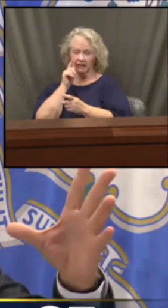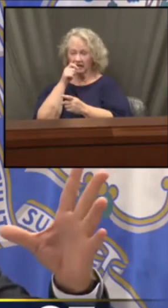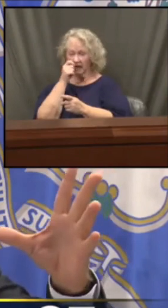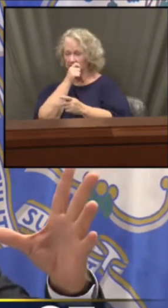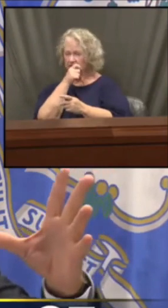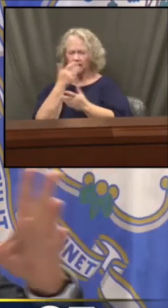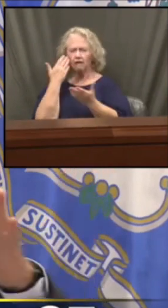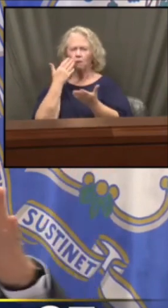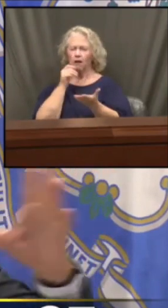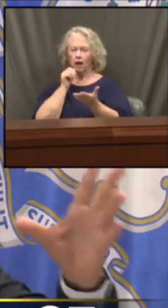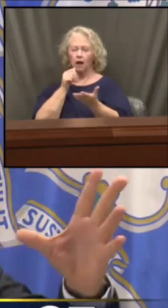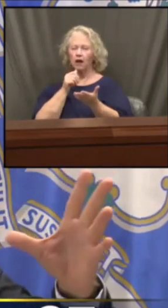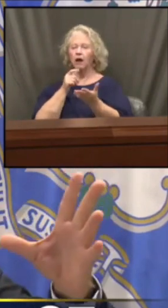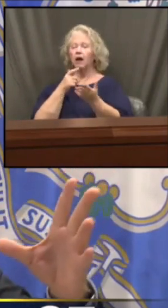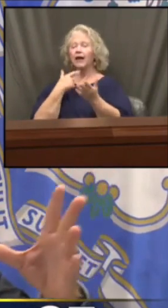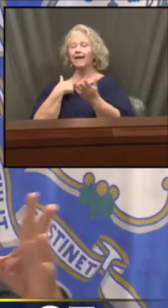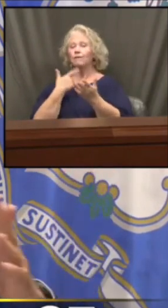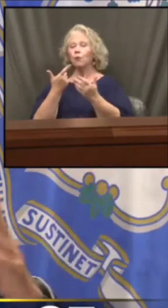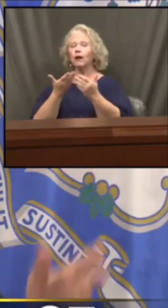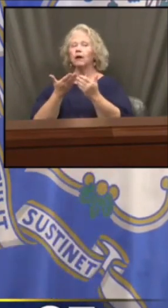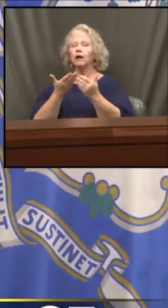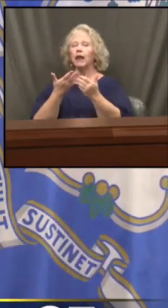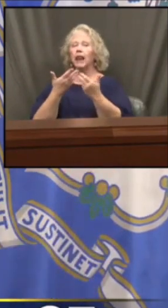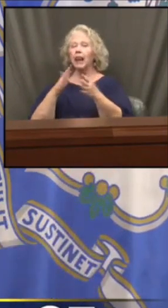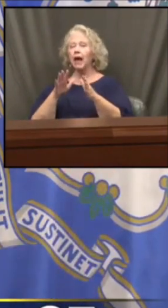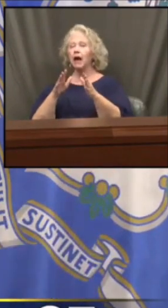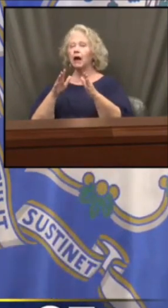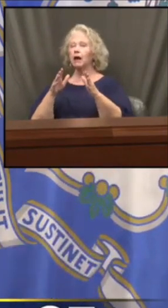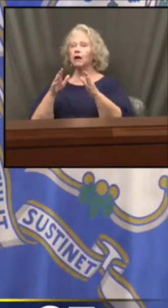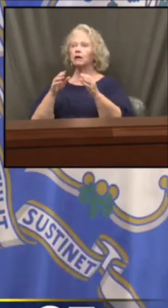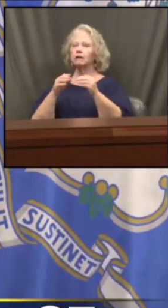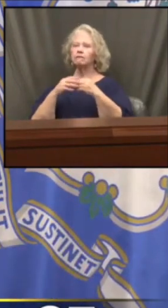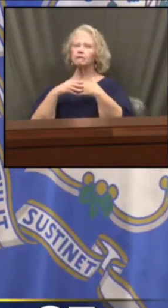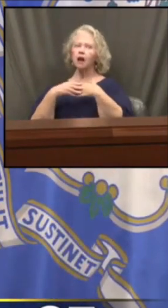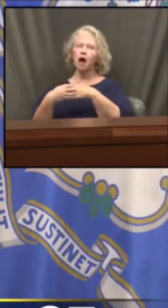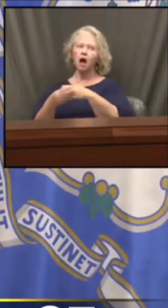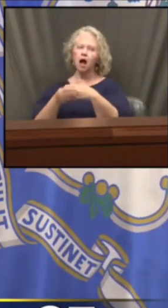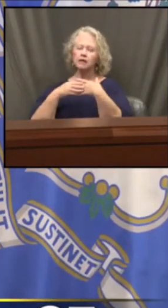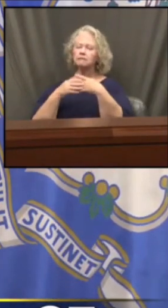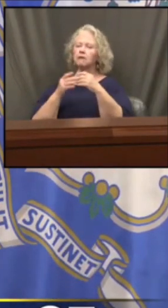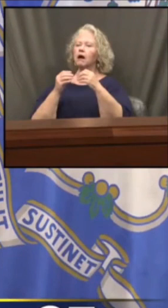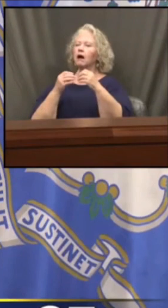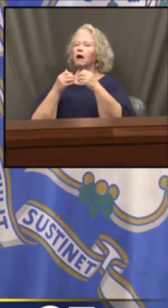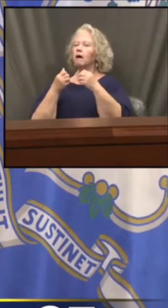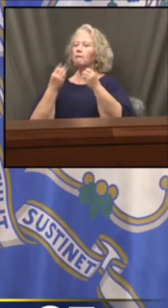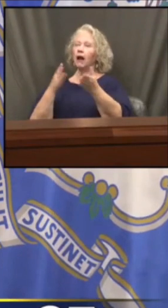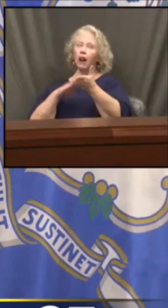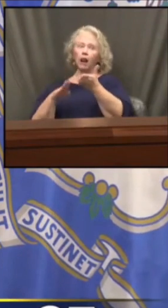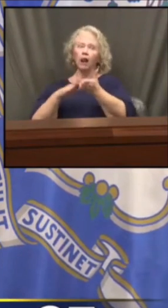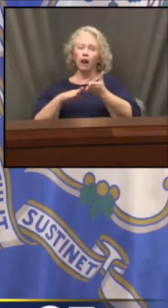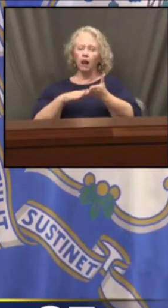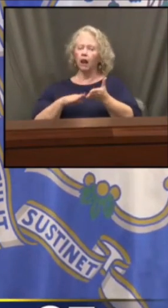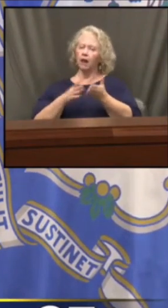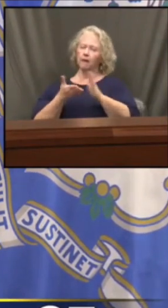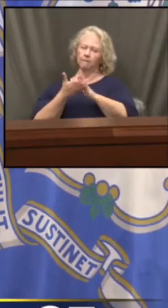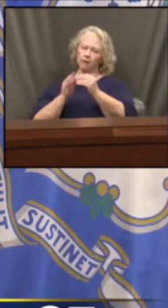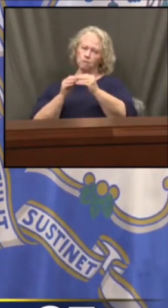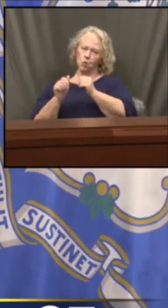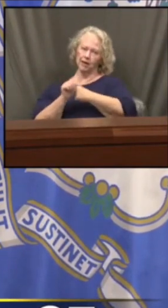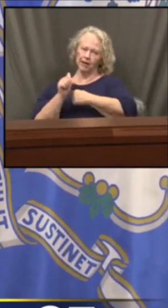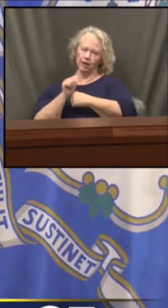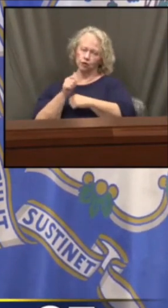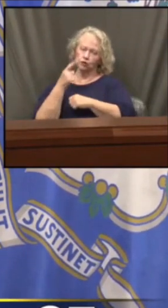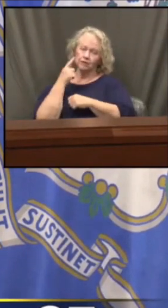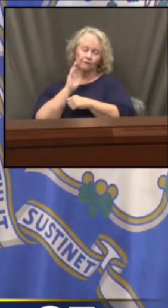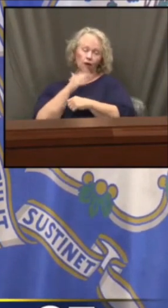wider you cast this net, the bigger the loophole it is, the more dangerous it is for our community. The more dangerous it is for allowing our kids to get back